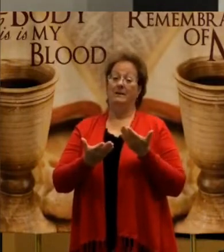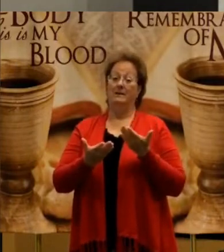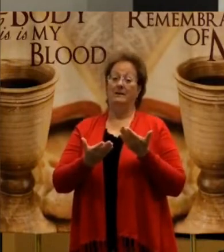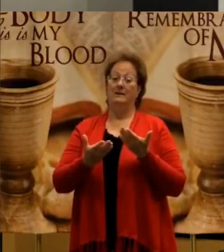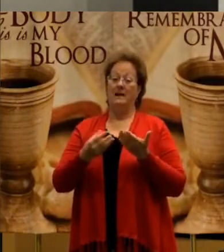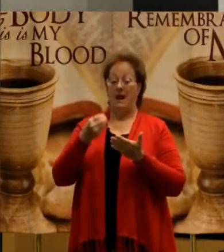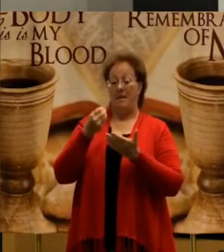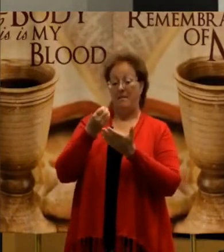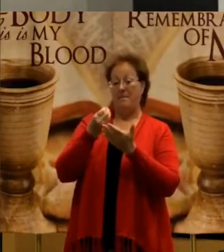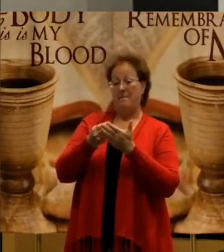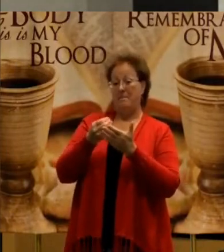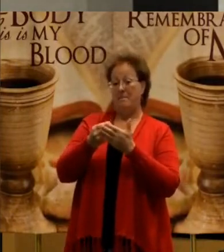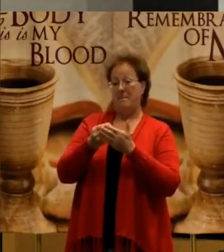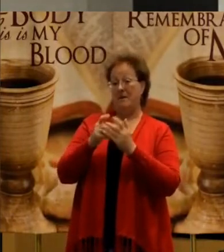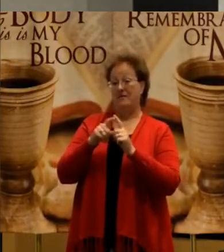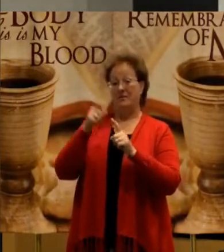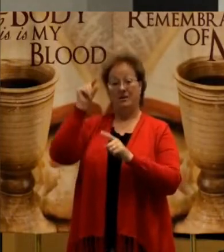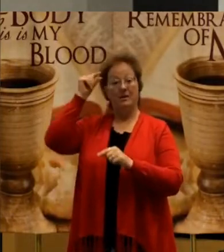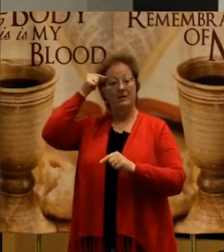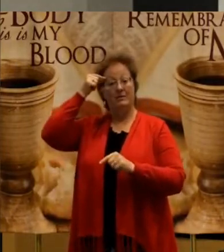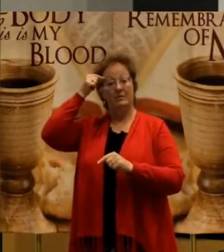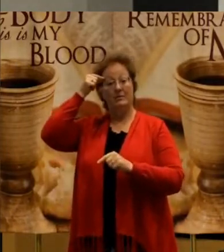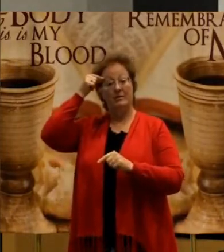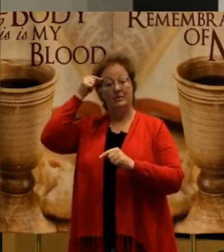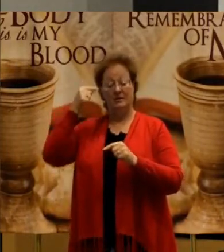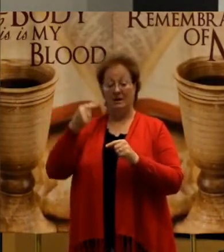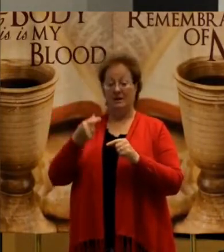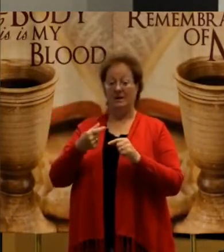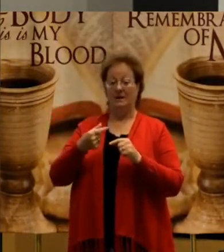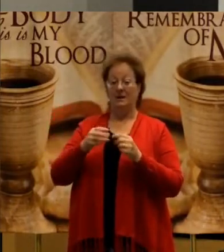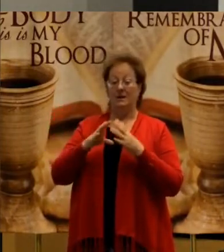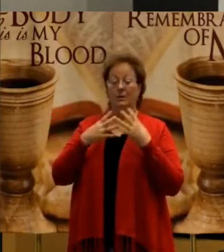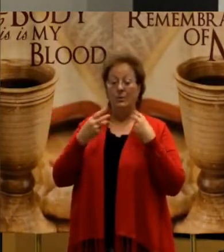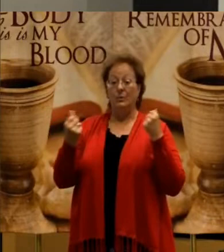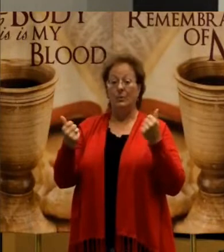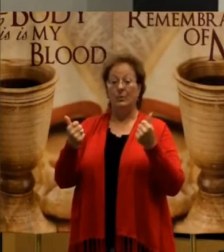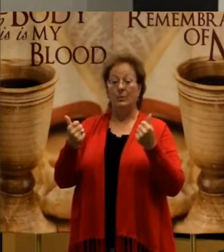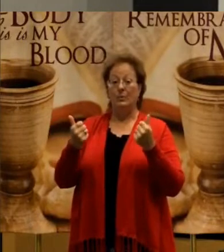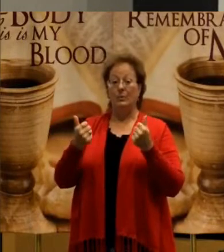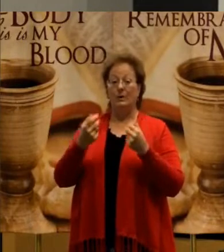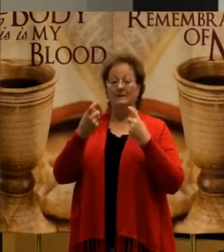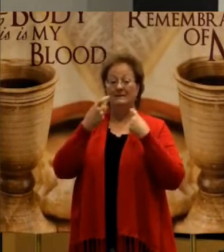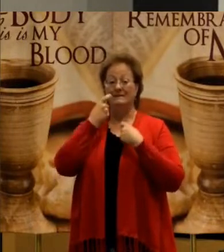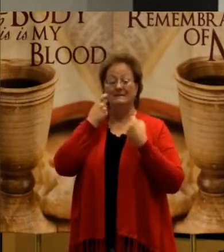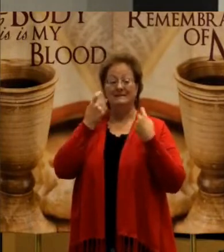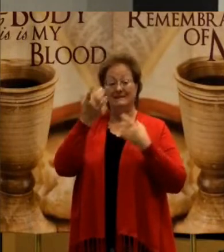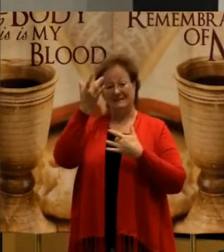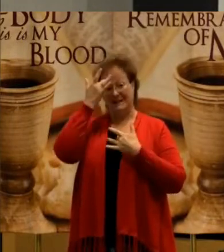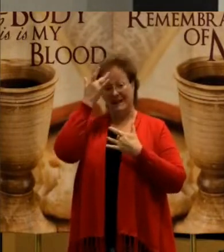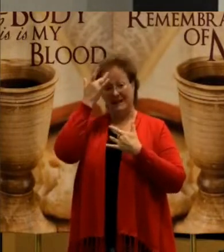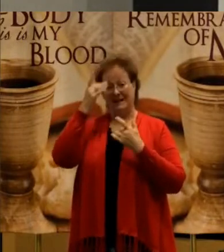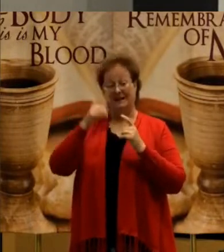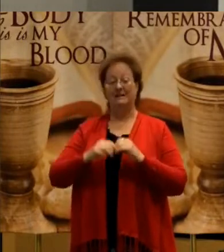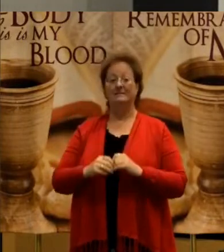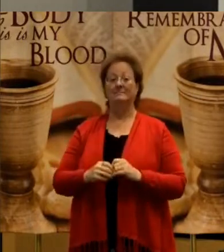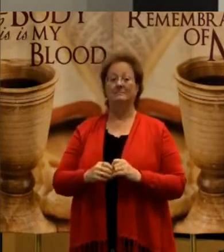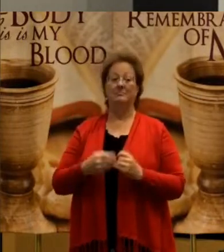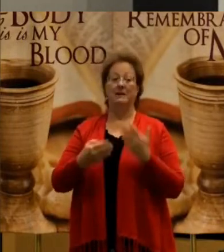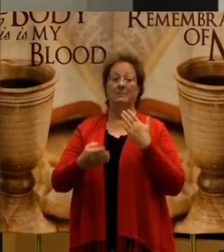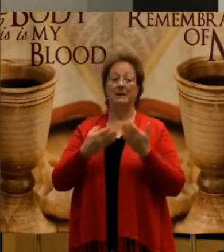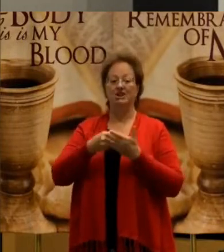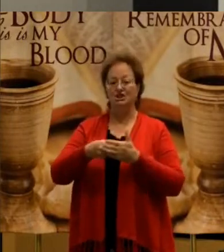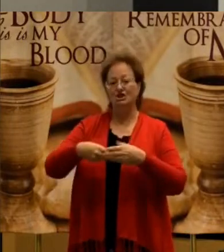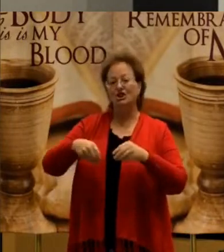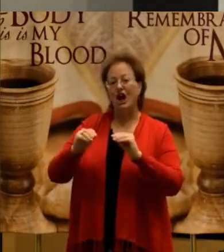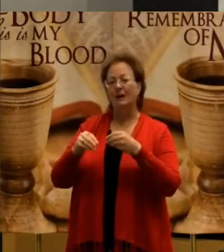stimulus package, a vaccine, shopping, or an addiction. Remember last week when I said that your